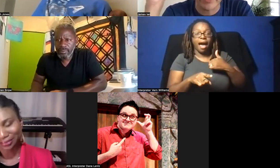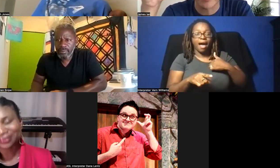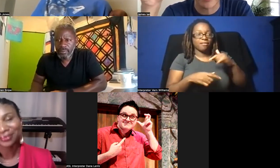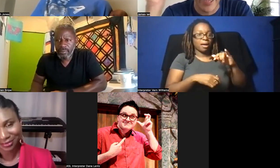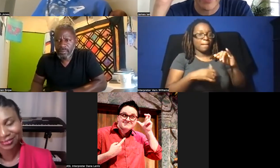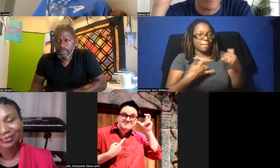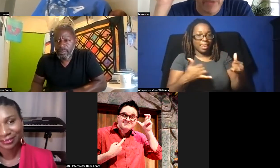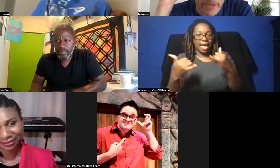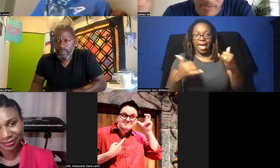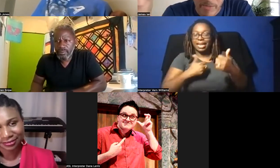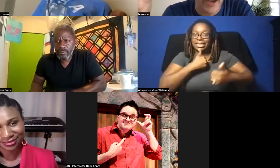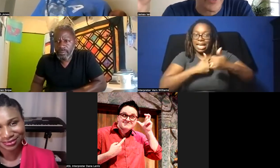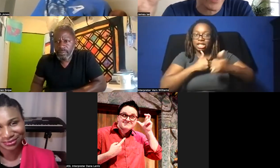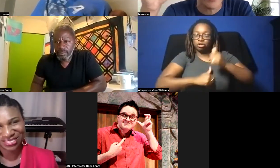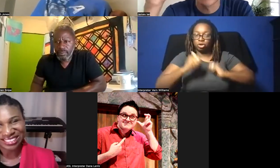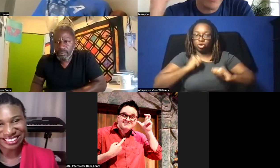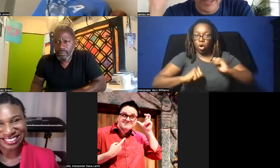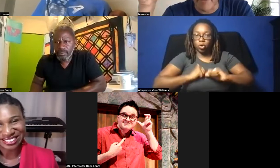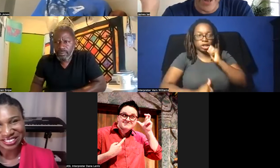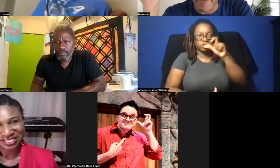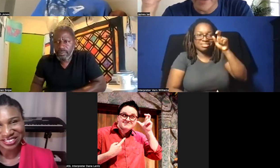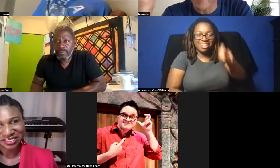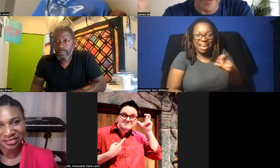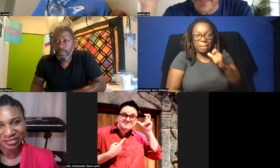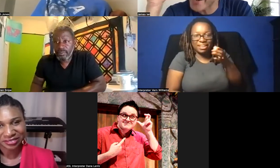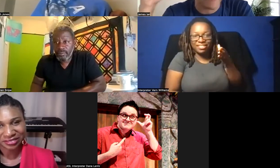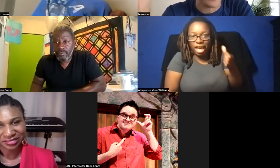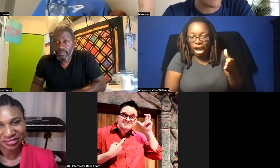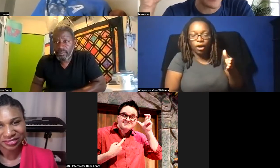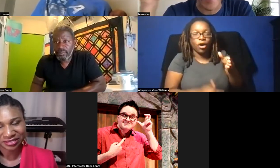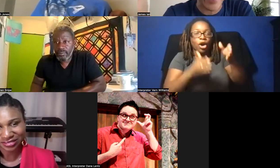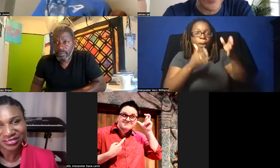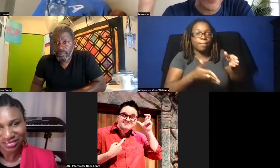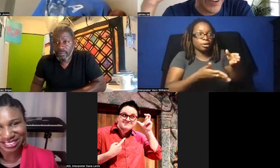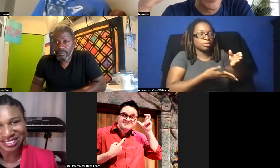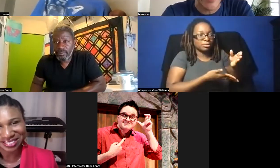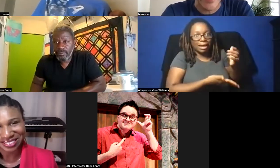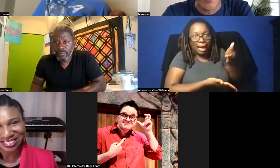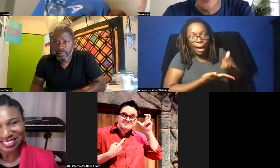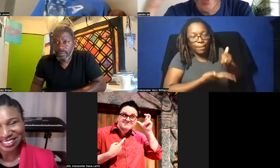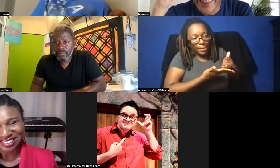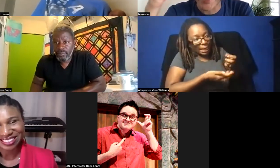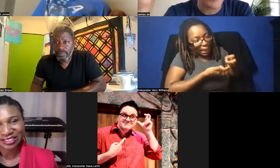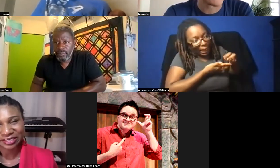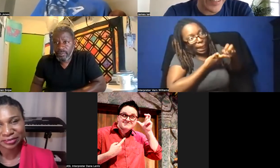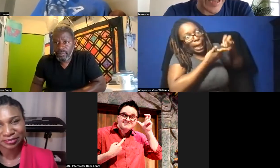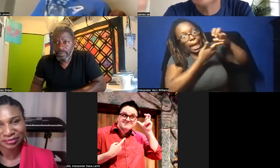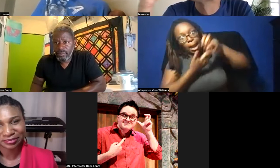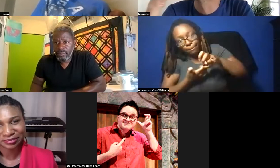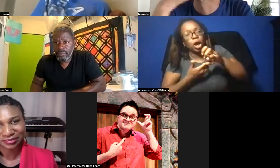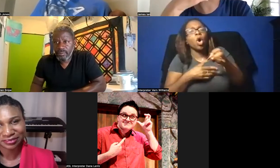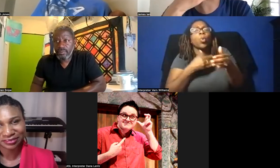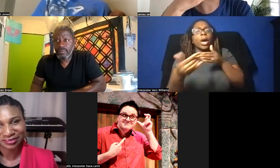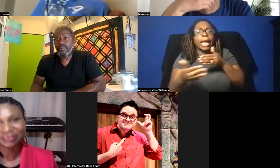on stages I had no business being on. Someone helped me get up, whatever. I don't know, but there are really